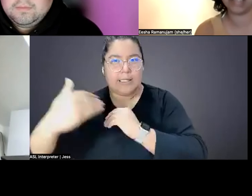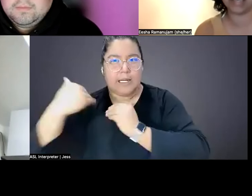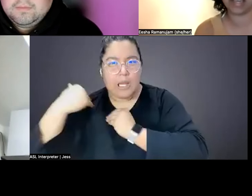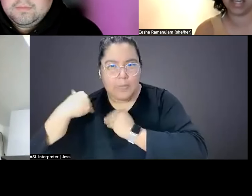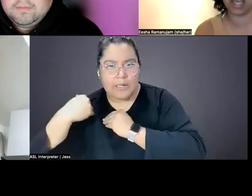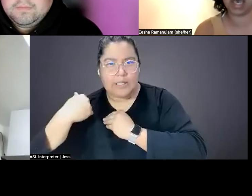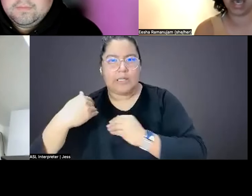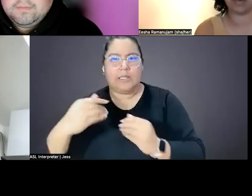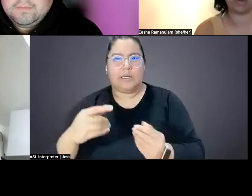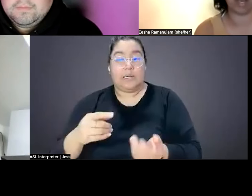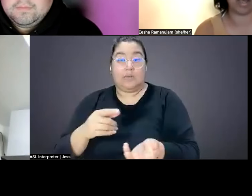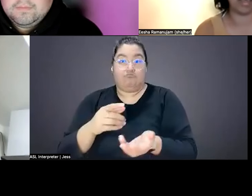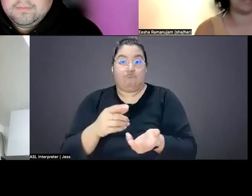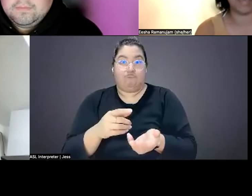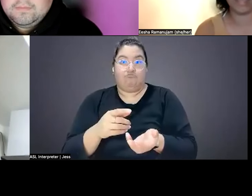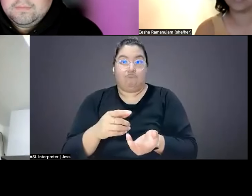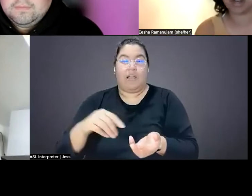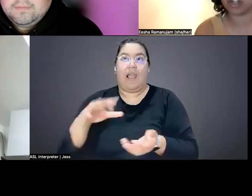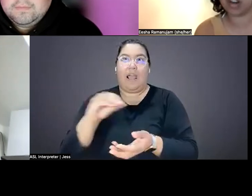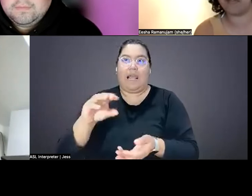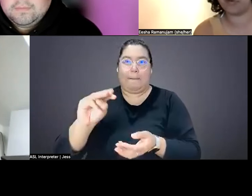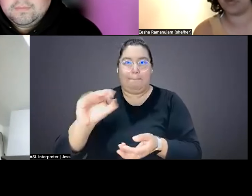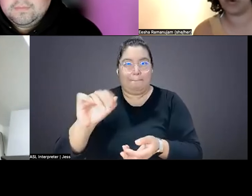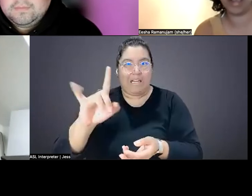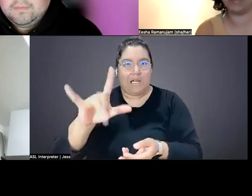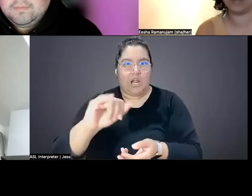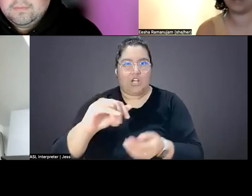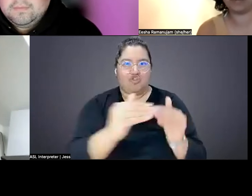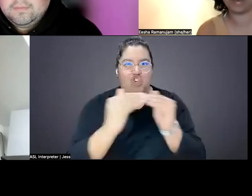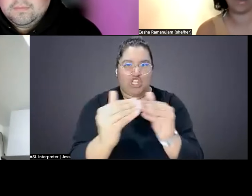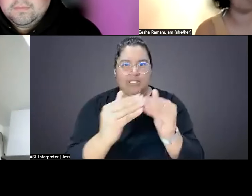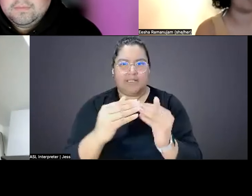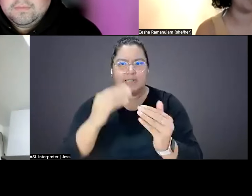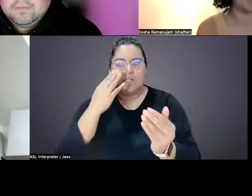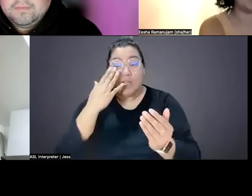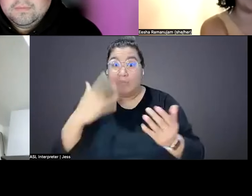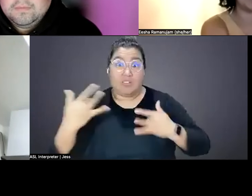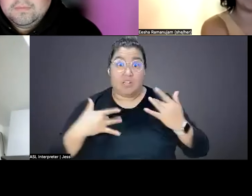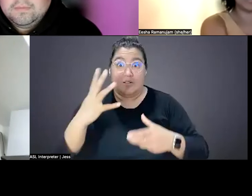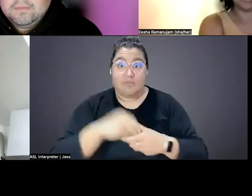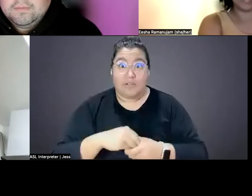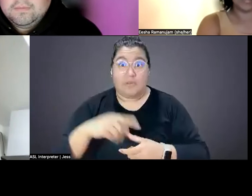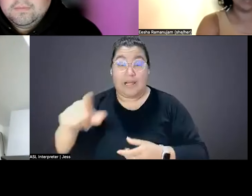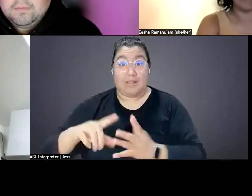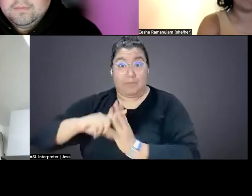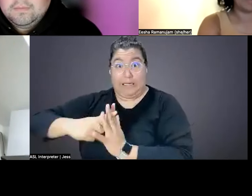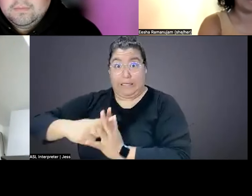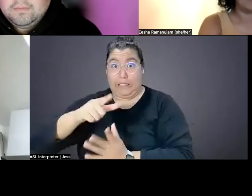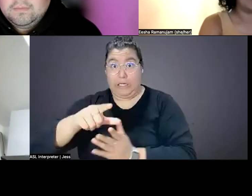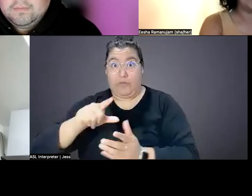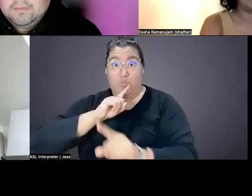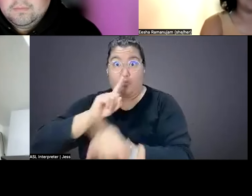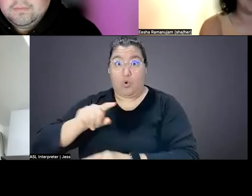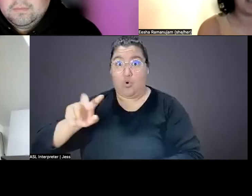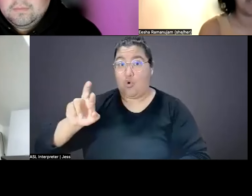really excited. I think in the introduction of the report written by Ramsha, there's this line about